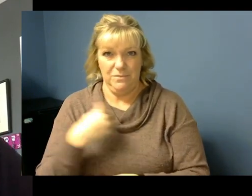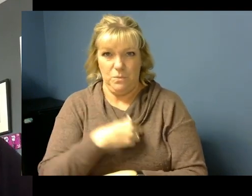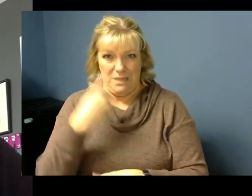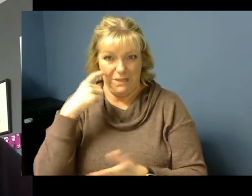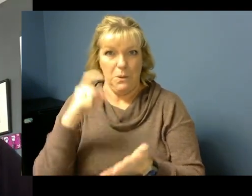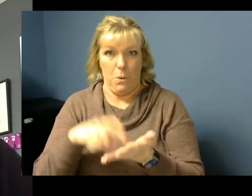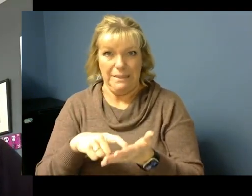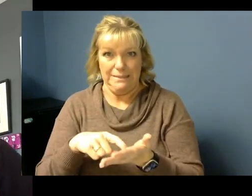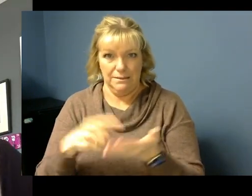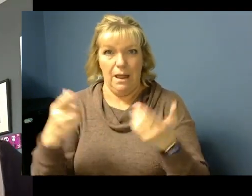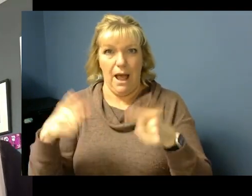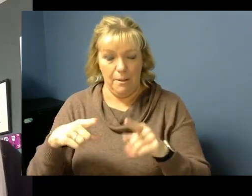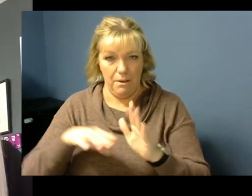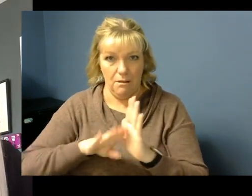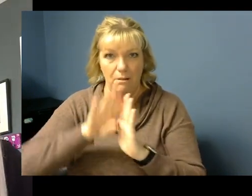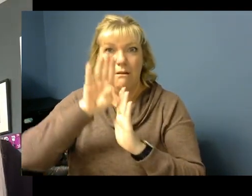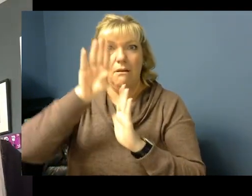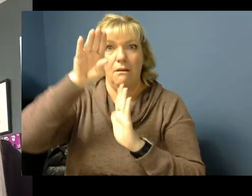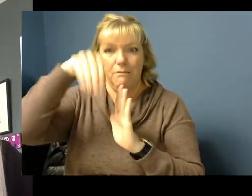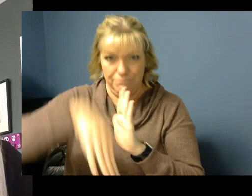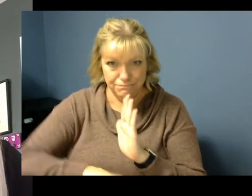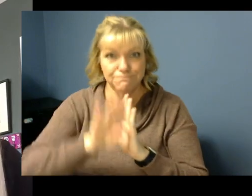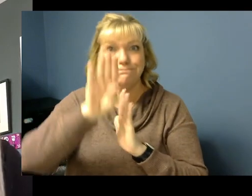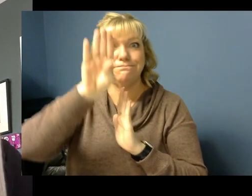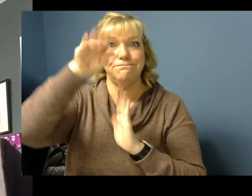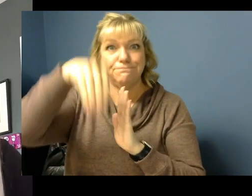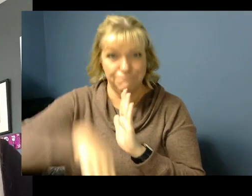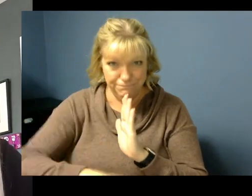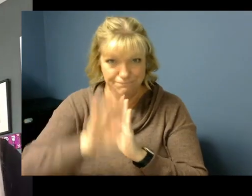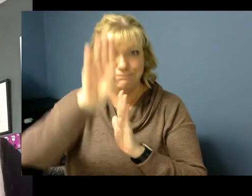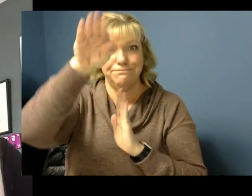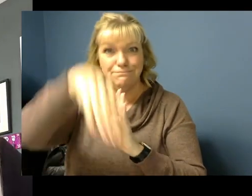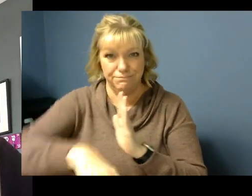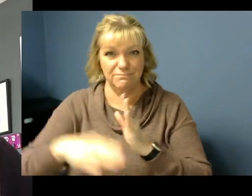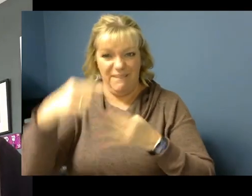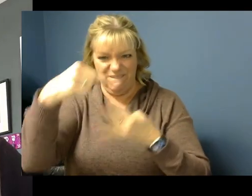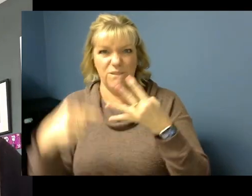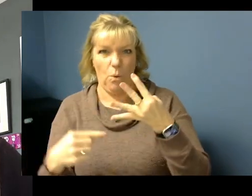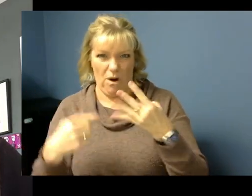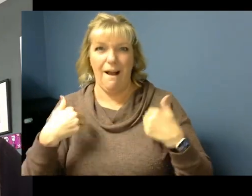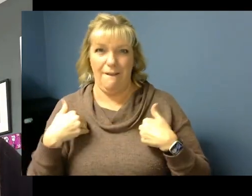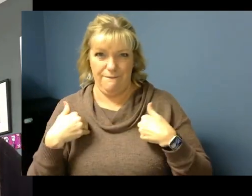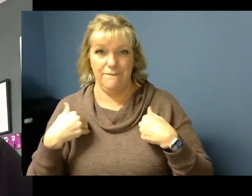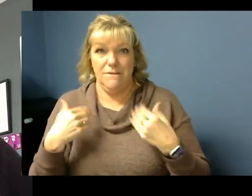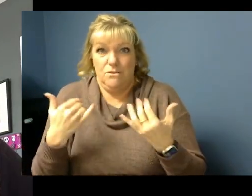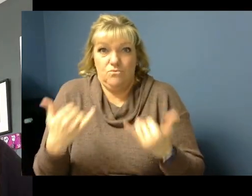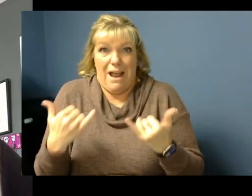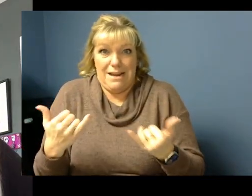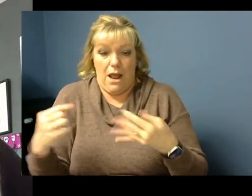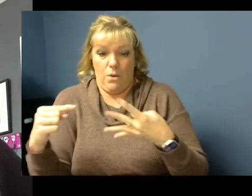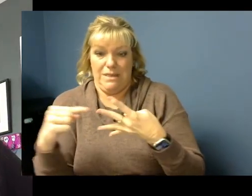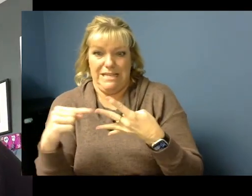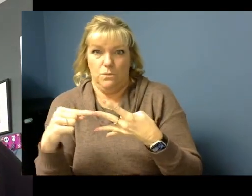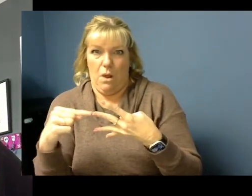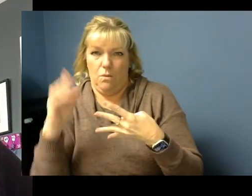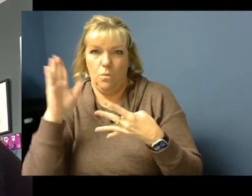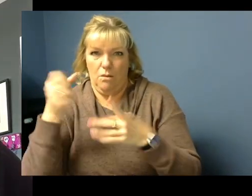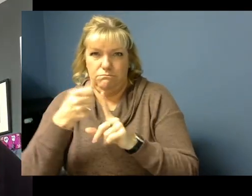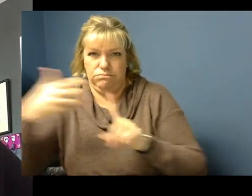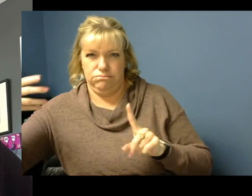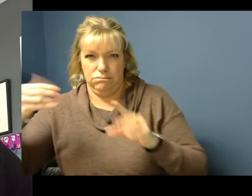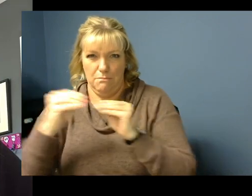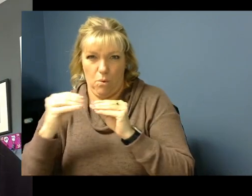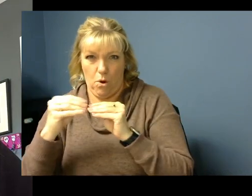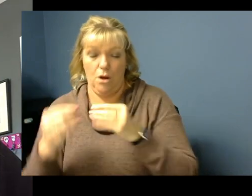women's history. So this lecture module is talking about the second wave, and the first wave would